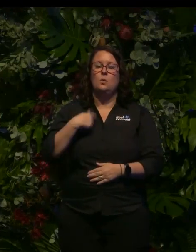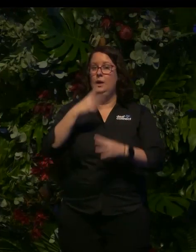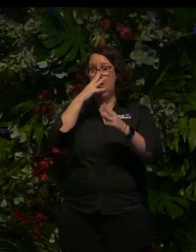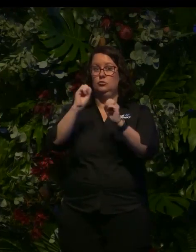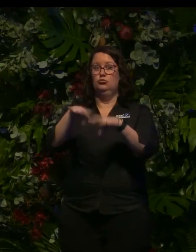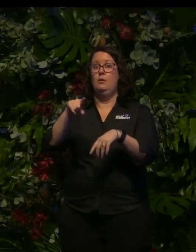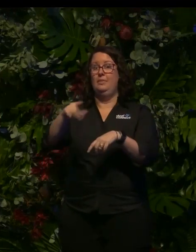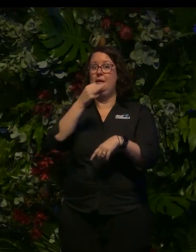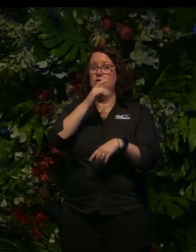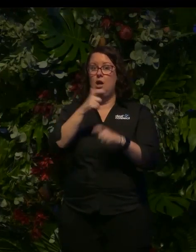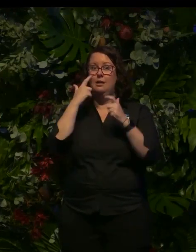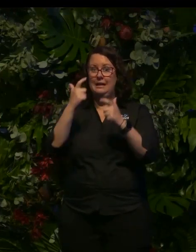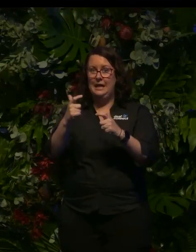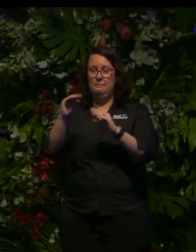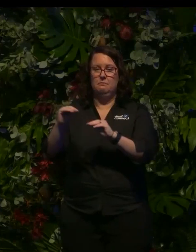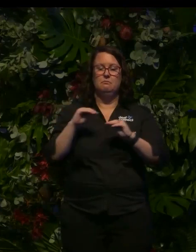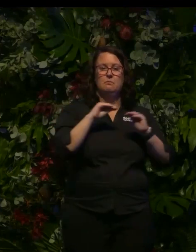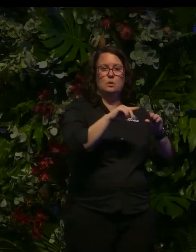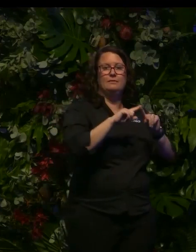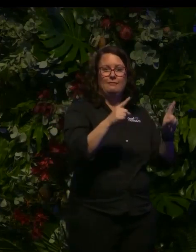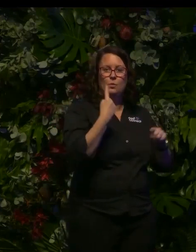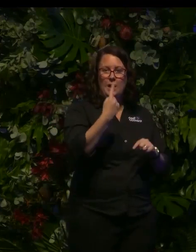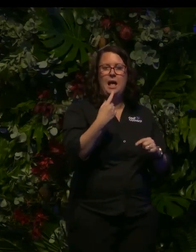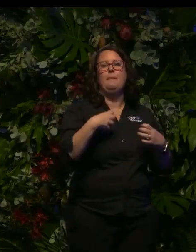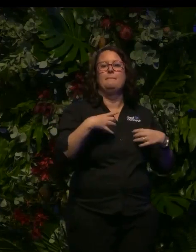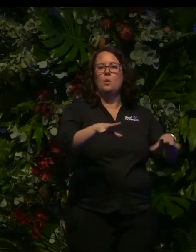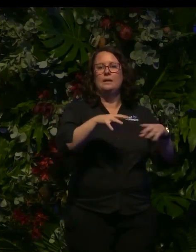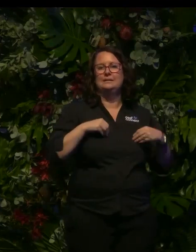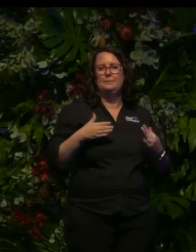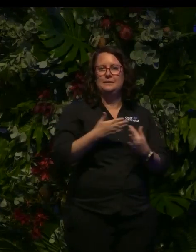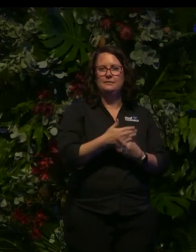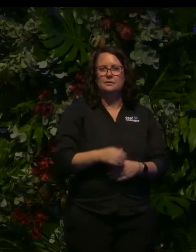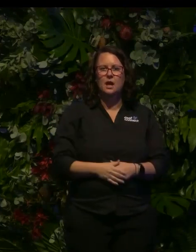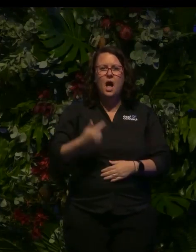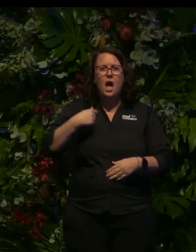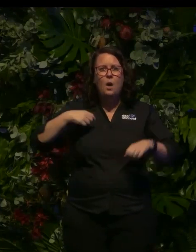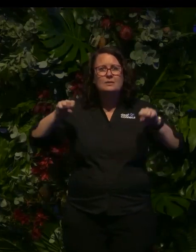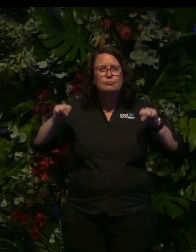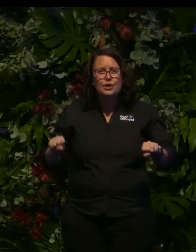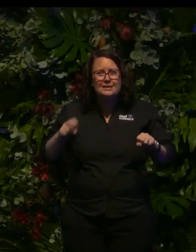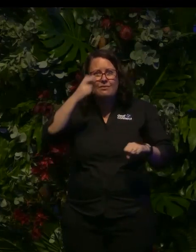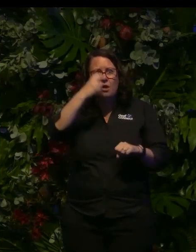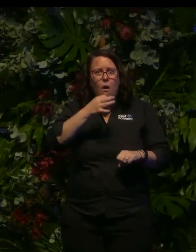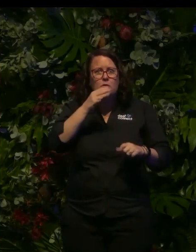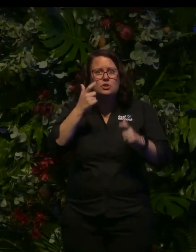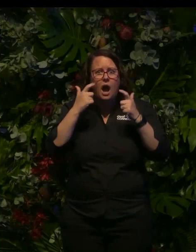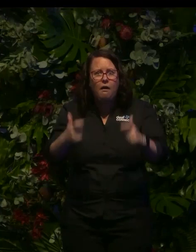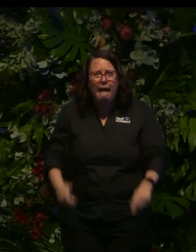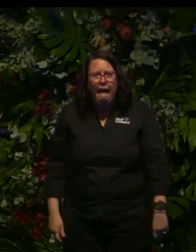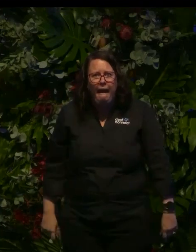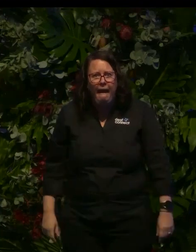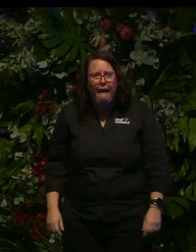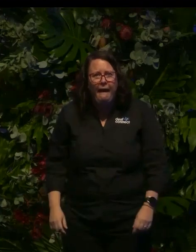centres. And we are now at a more accepting childcare centre. I was president of the old childcare centre, I might point